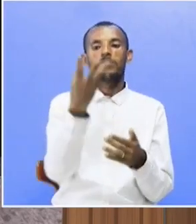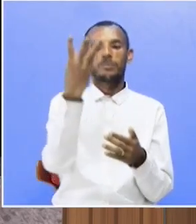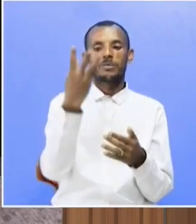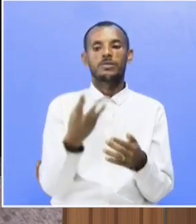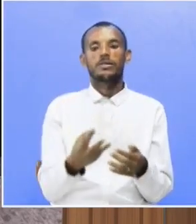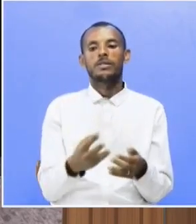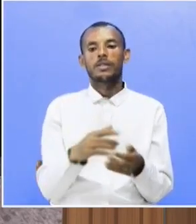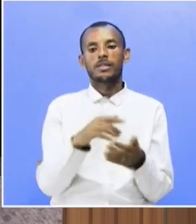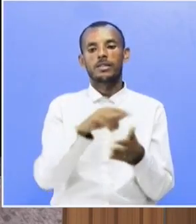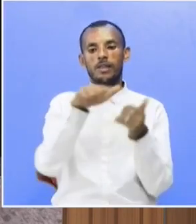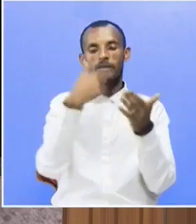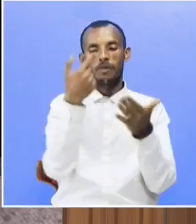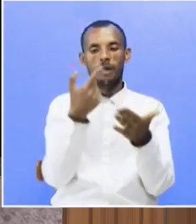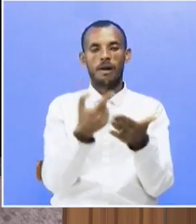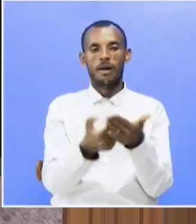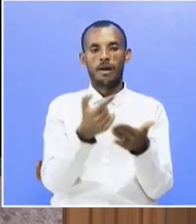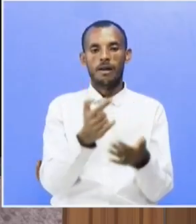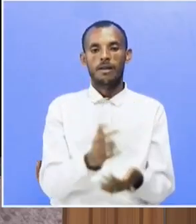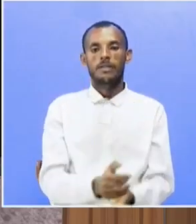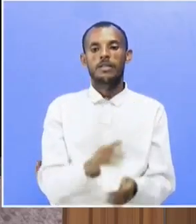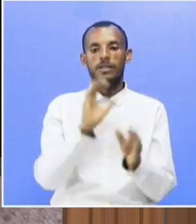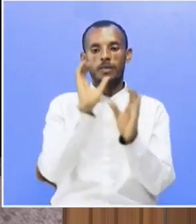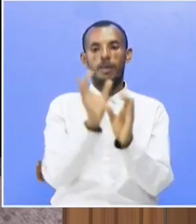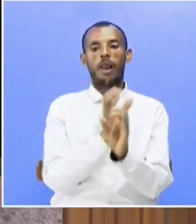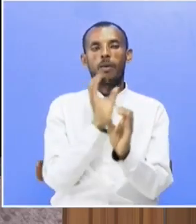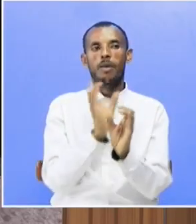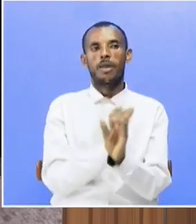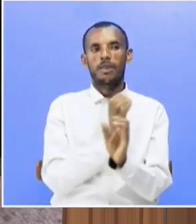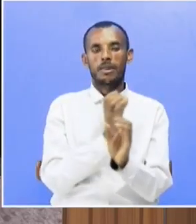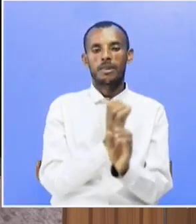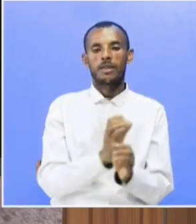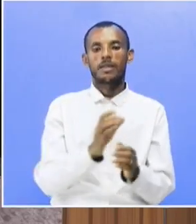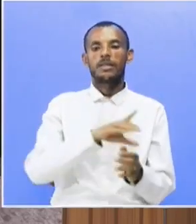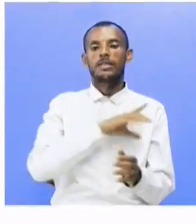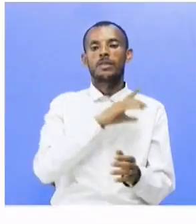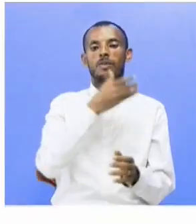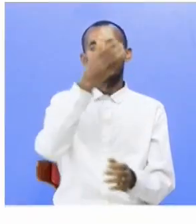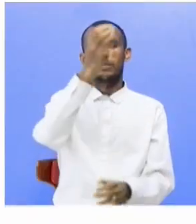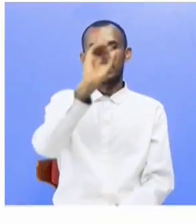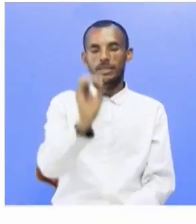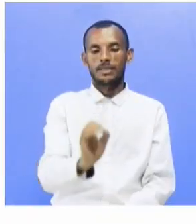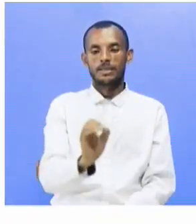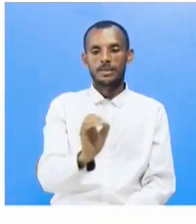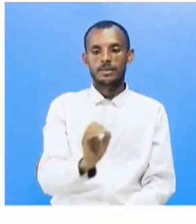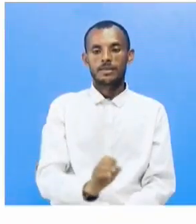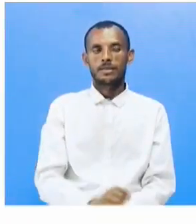Therefore, here, to calculate the loss percent,